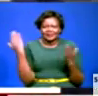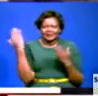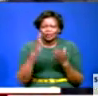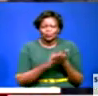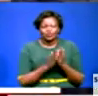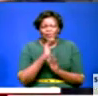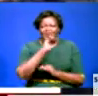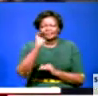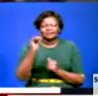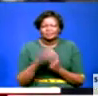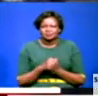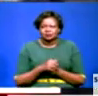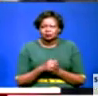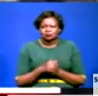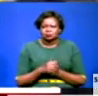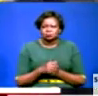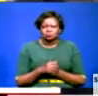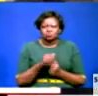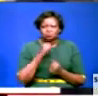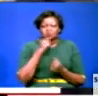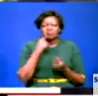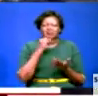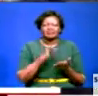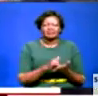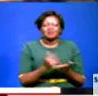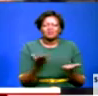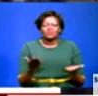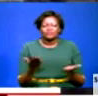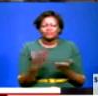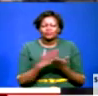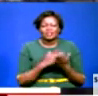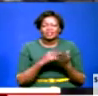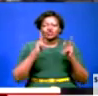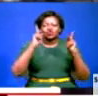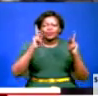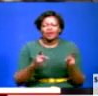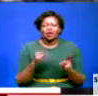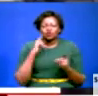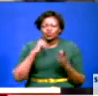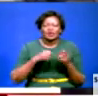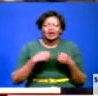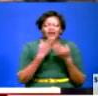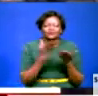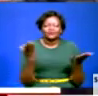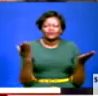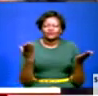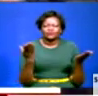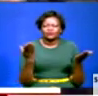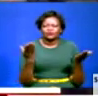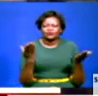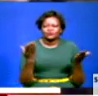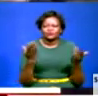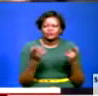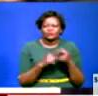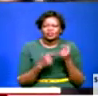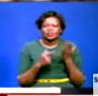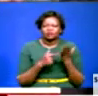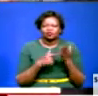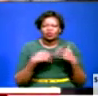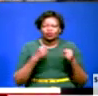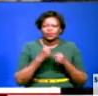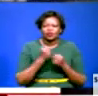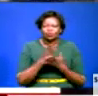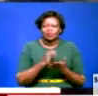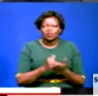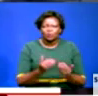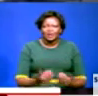for a file. They don't need to be told that some of your records in Kisumu, so I don't know what I can be able to give you. Adoption of digital health to ensure that we're